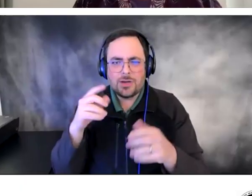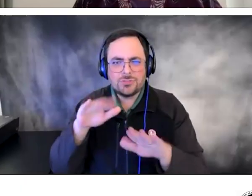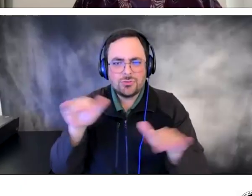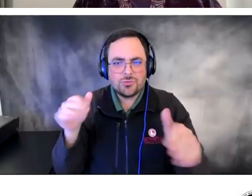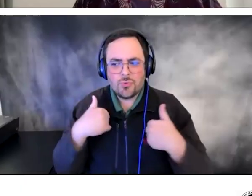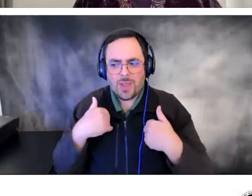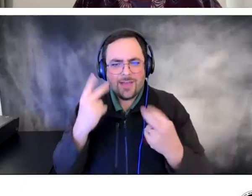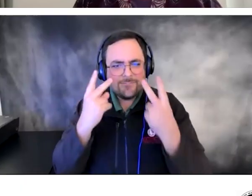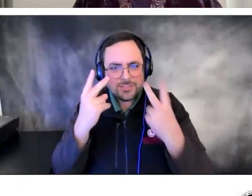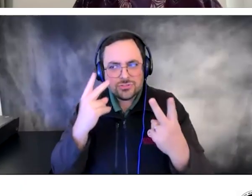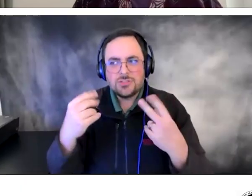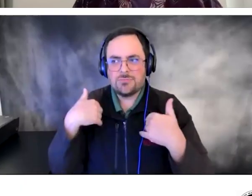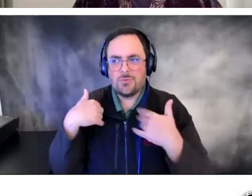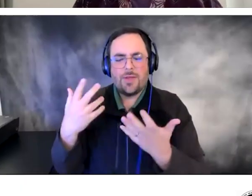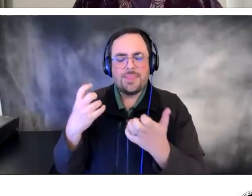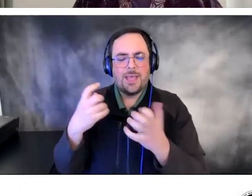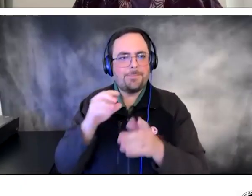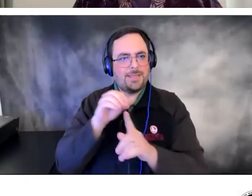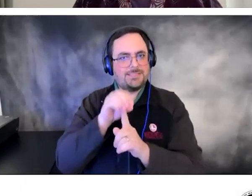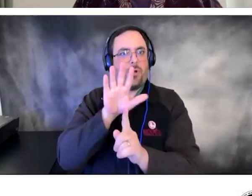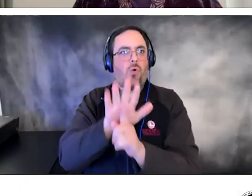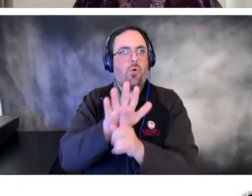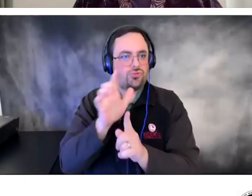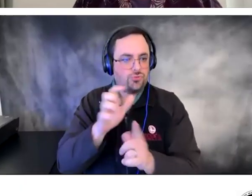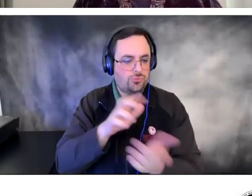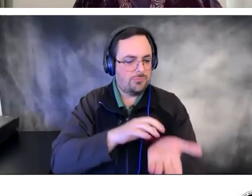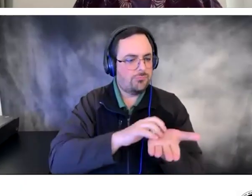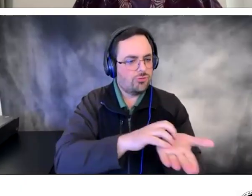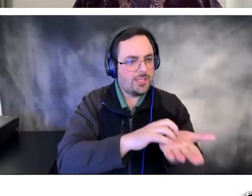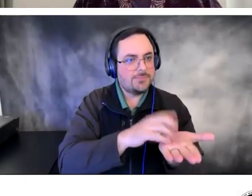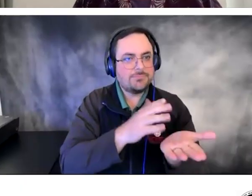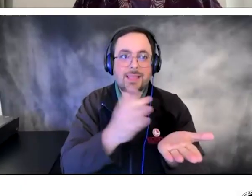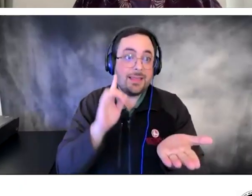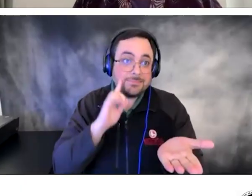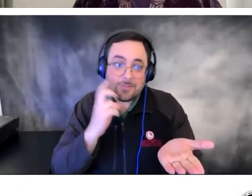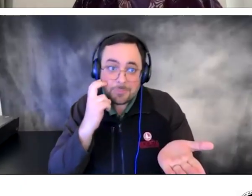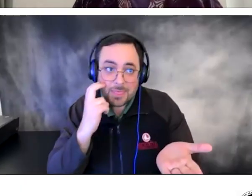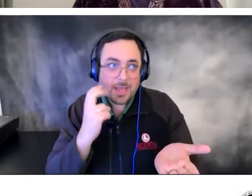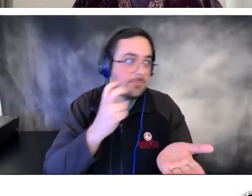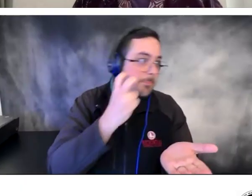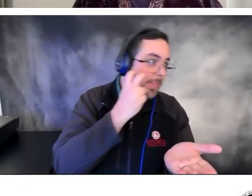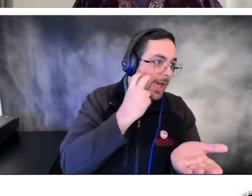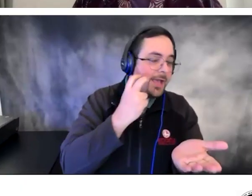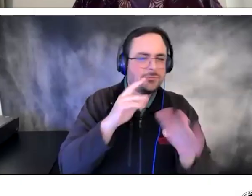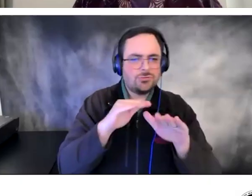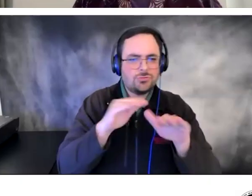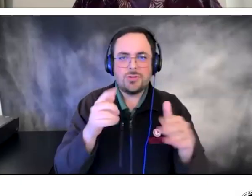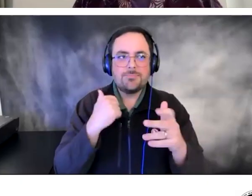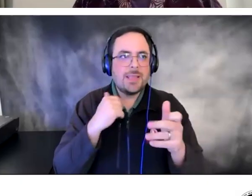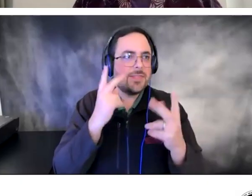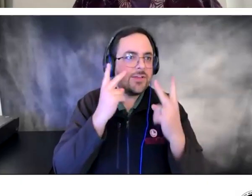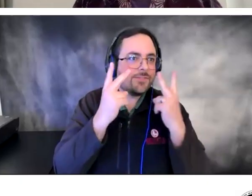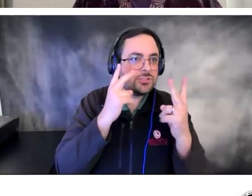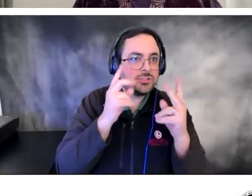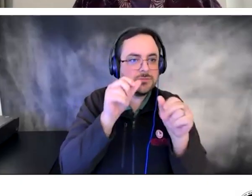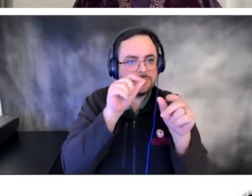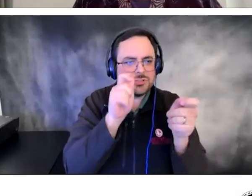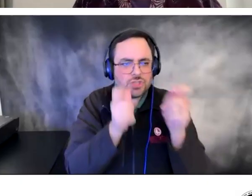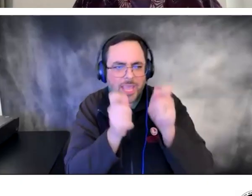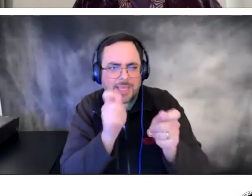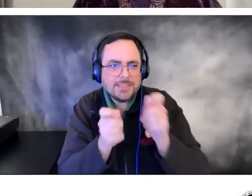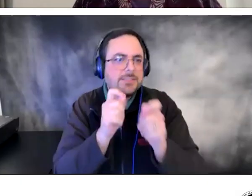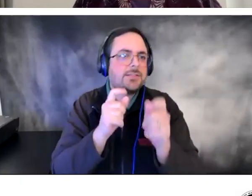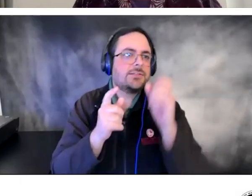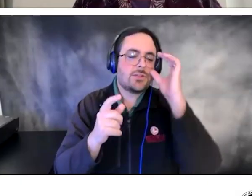children to have exposure to print, we would want blind children and deafblind children who might have changing visual